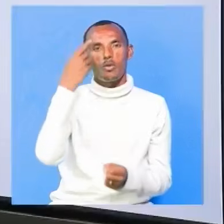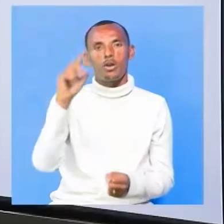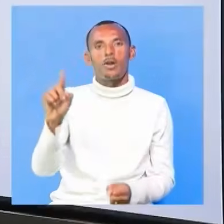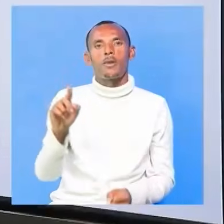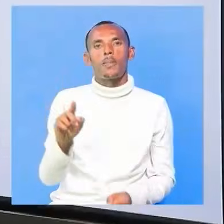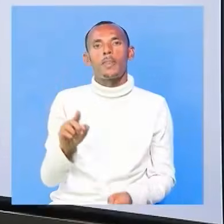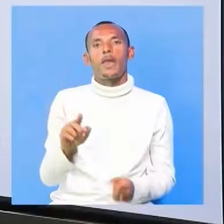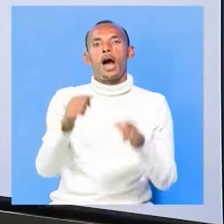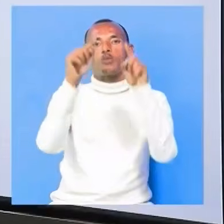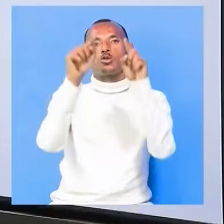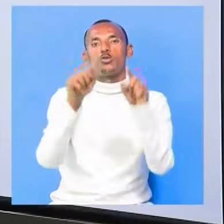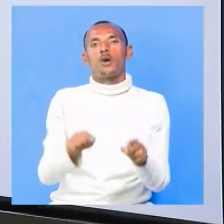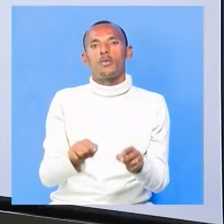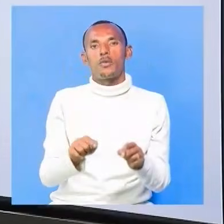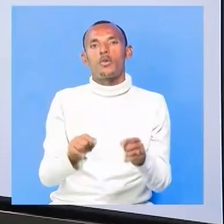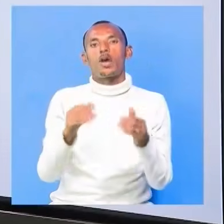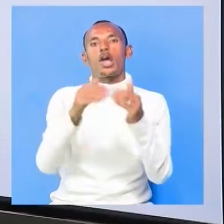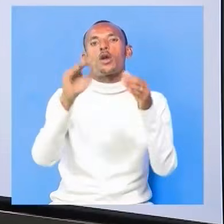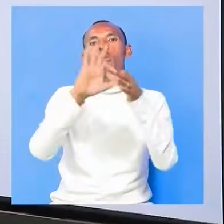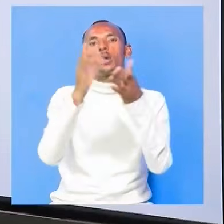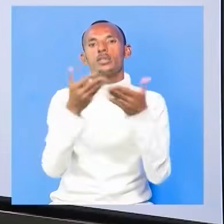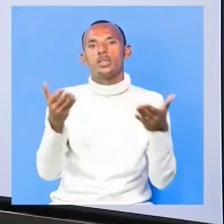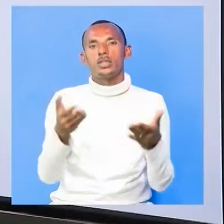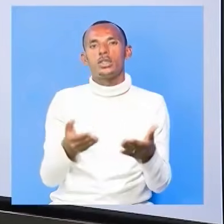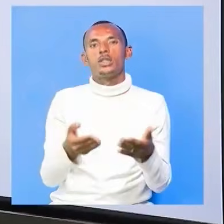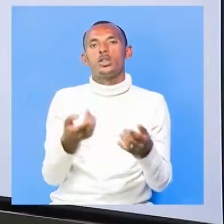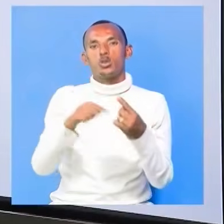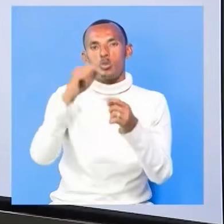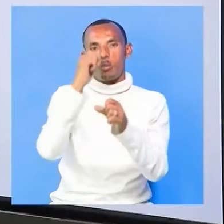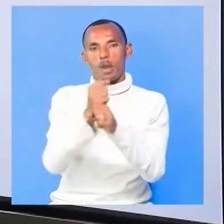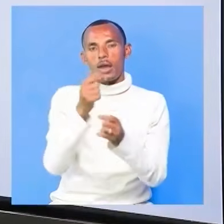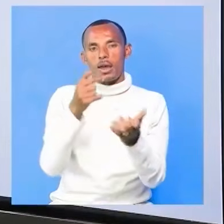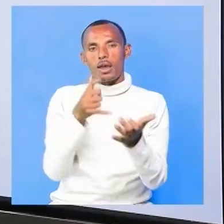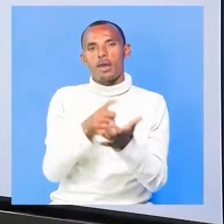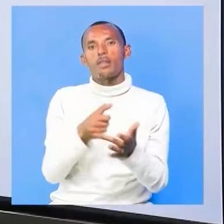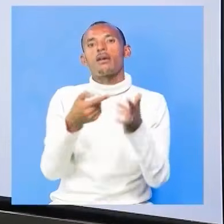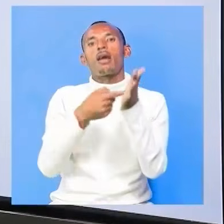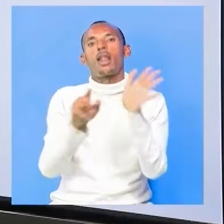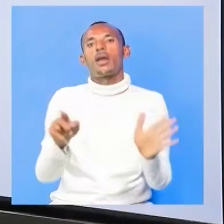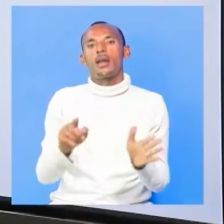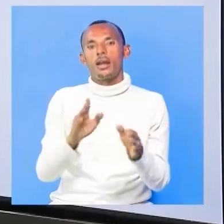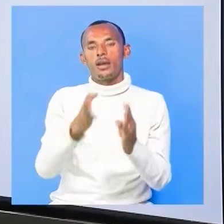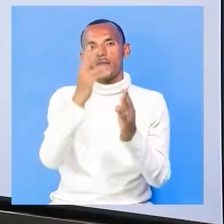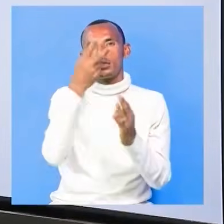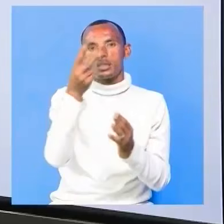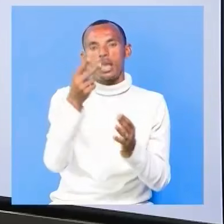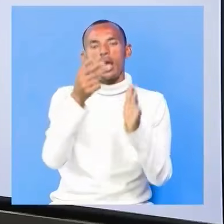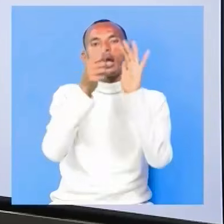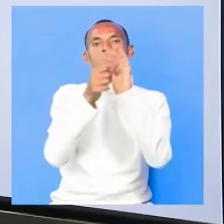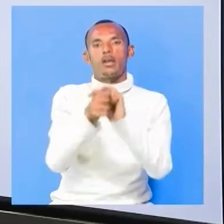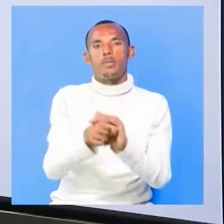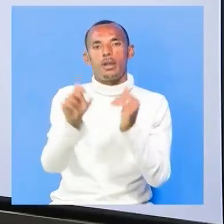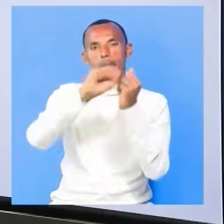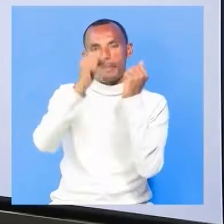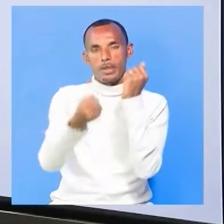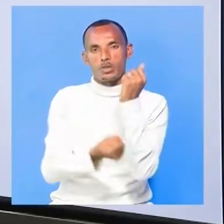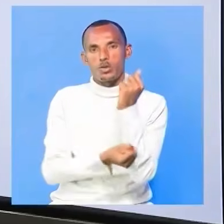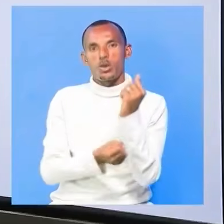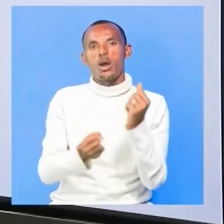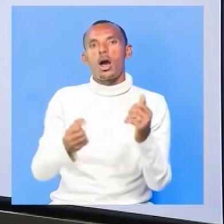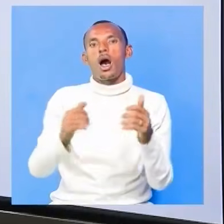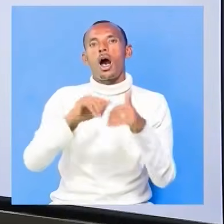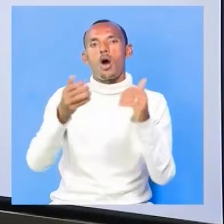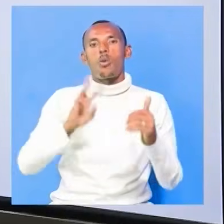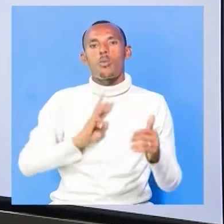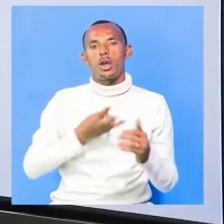for absolute value equation. So to make it clear, let's see a certain example regarding